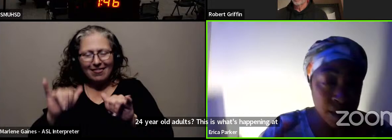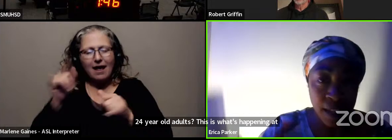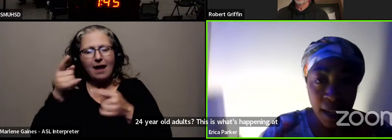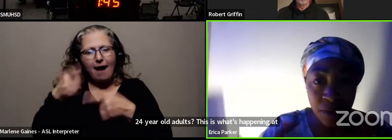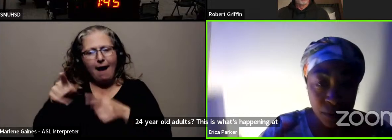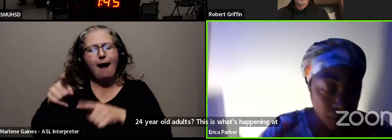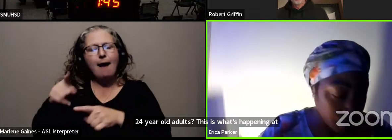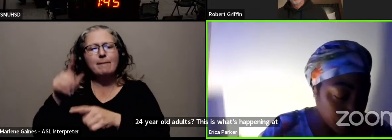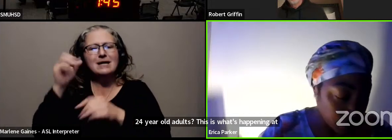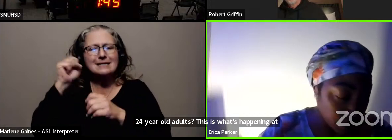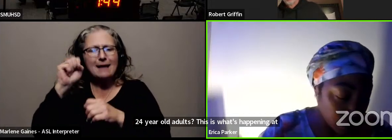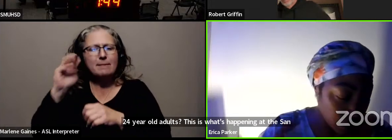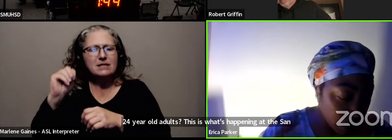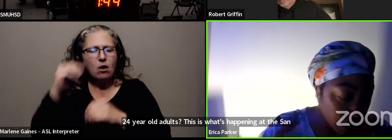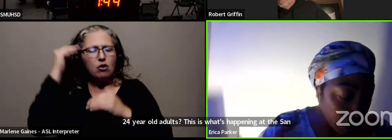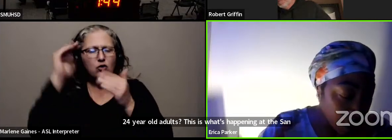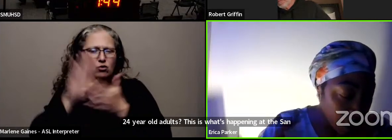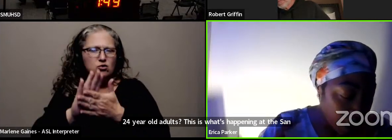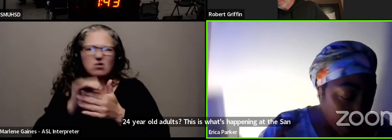It's not safe.